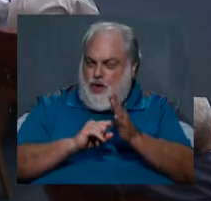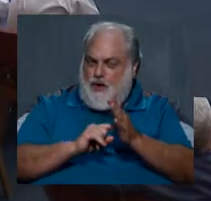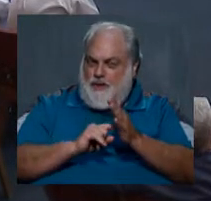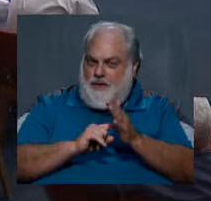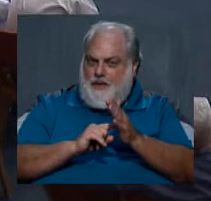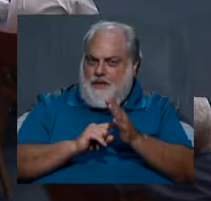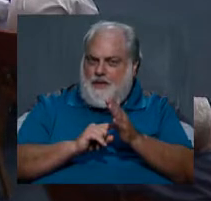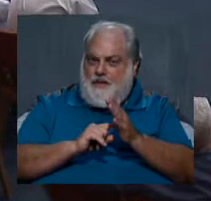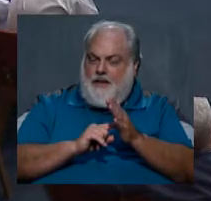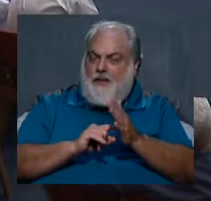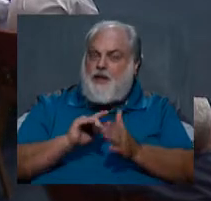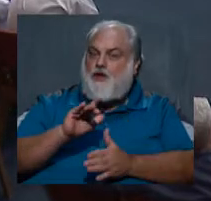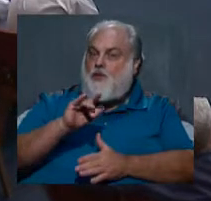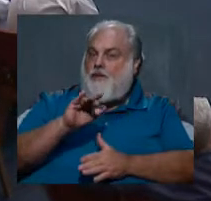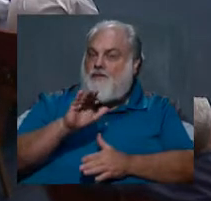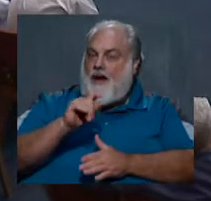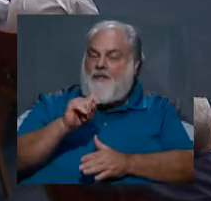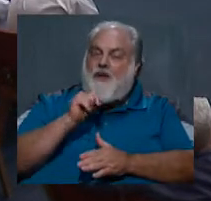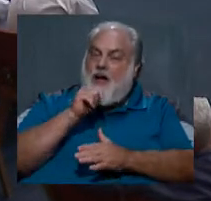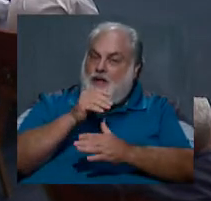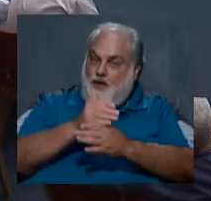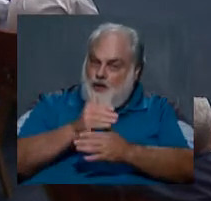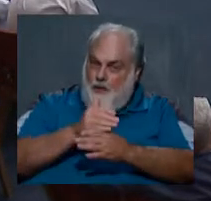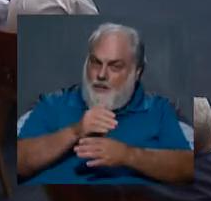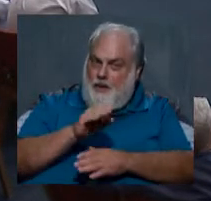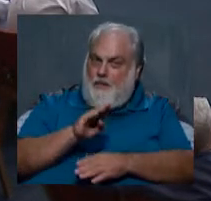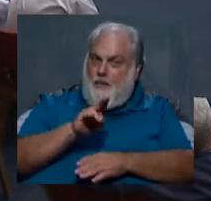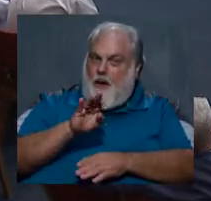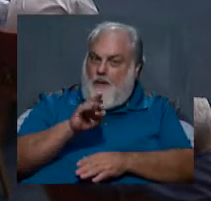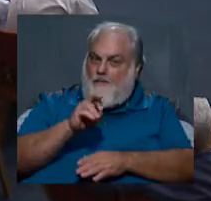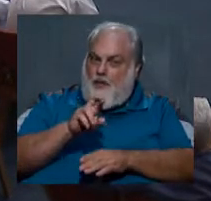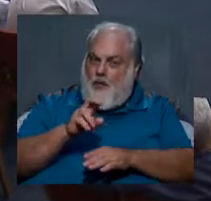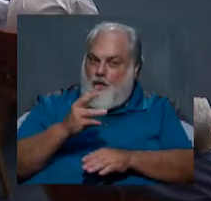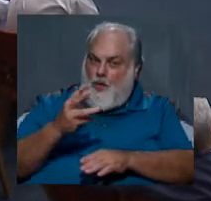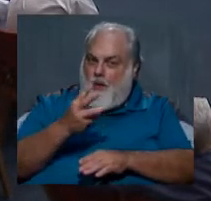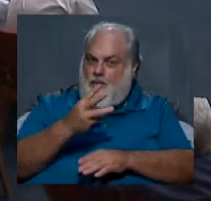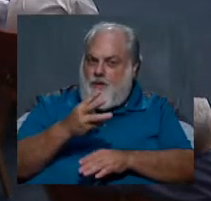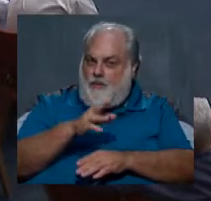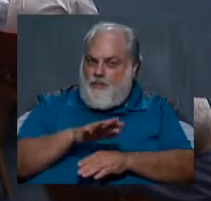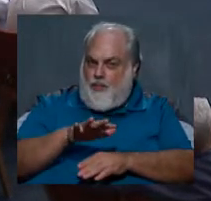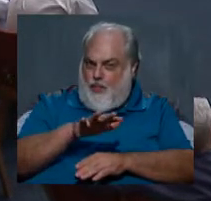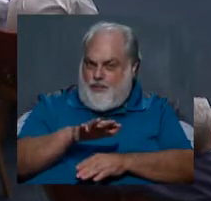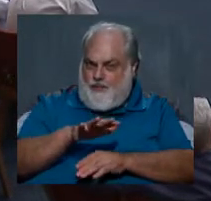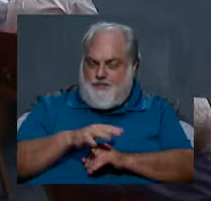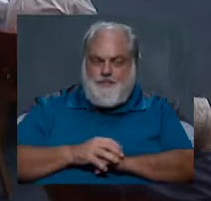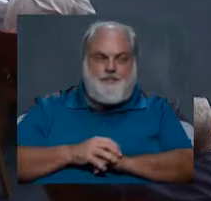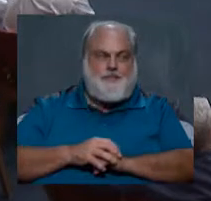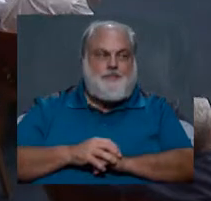of this plat is that 25-foot undisturbed buffer on the western portion of this project.